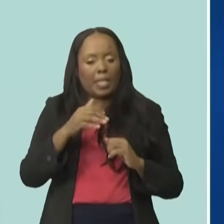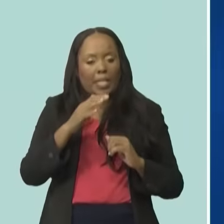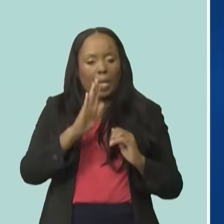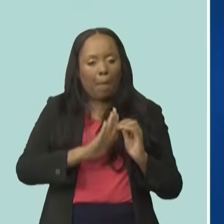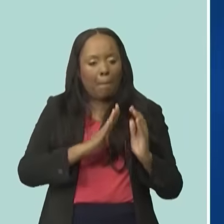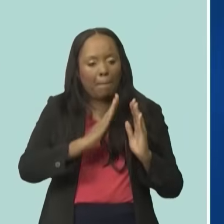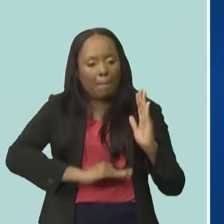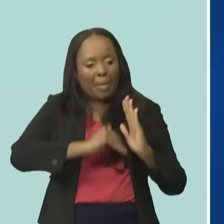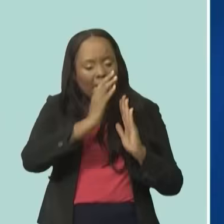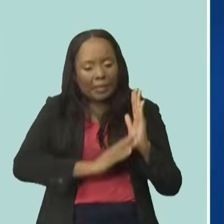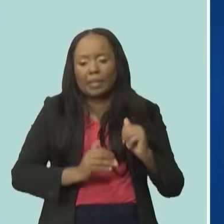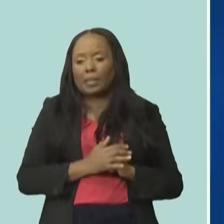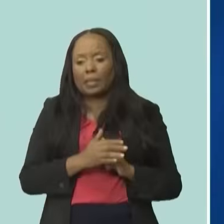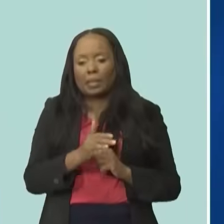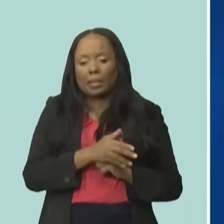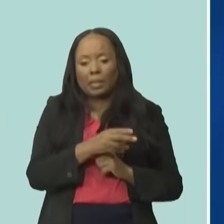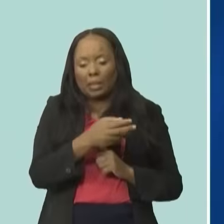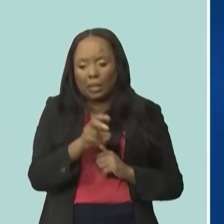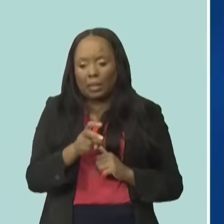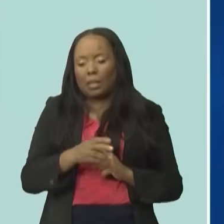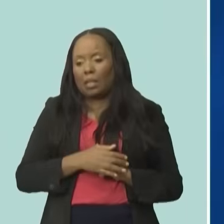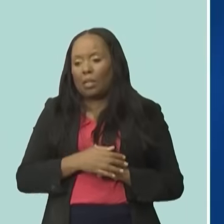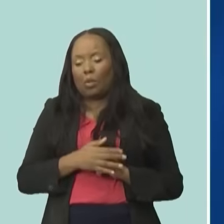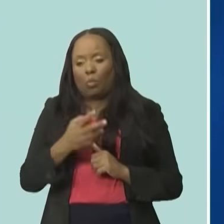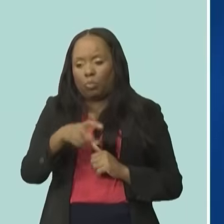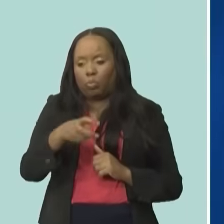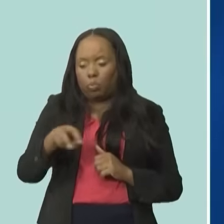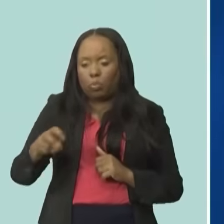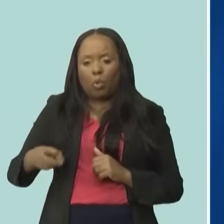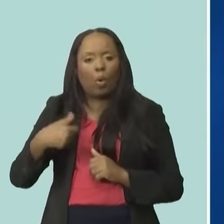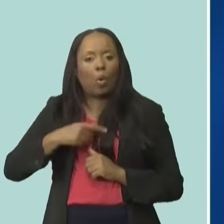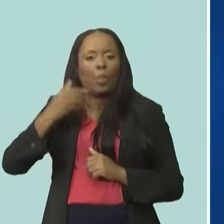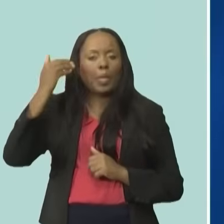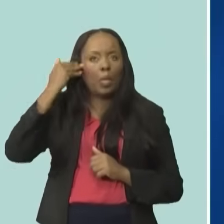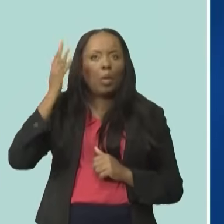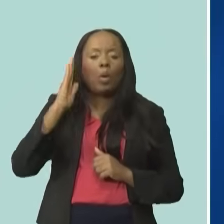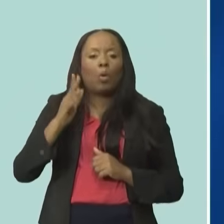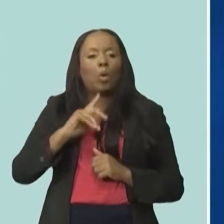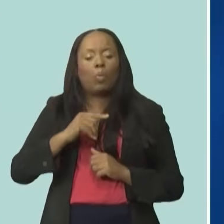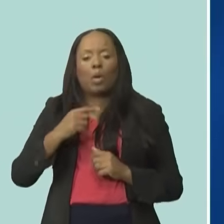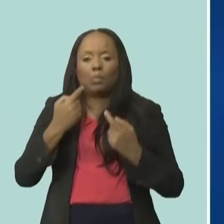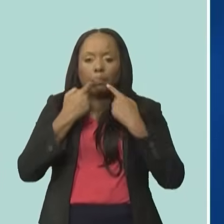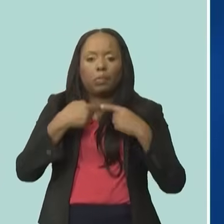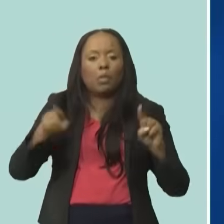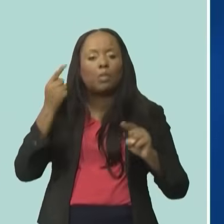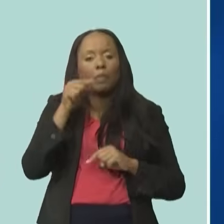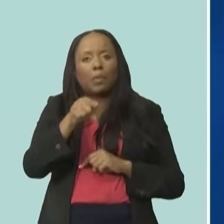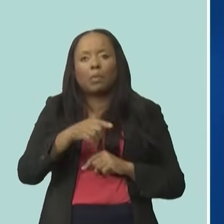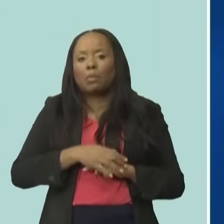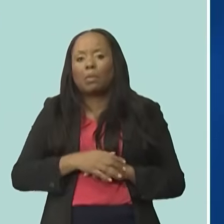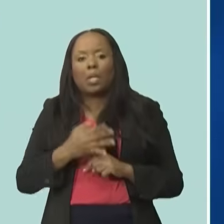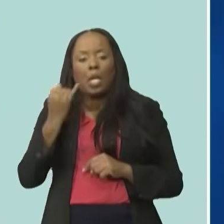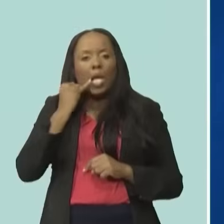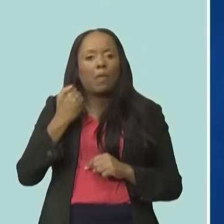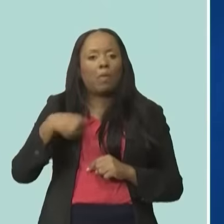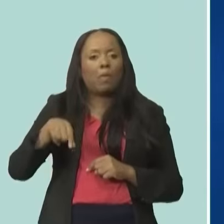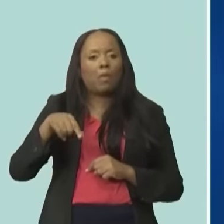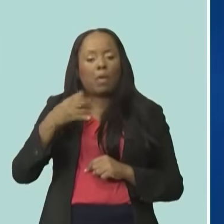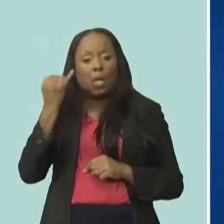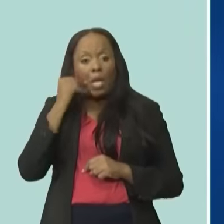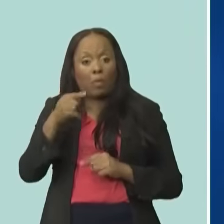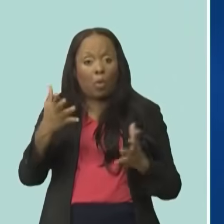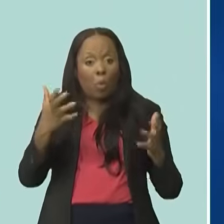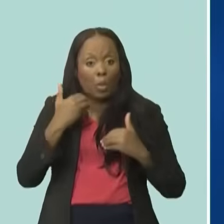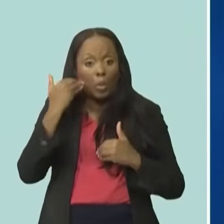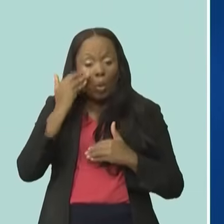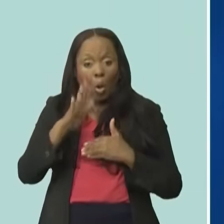car body work is here. And we'll push those out via SMS, WhatsApp, email, whatever your preference communication. Mr. Atkins says